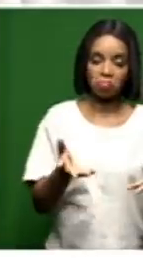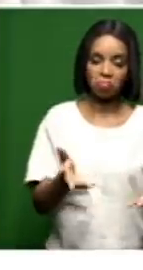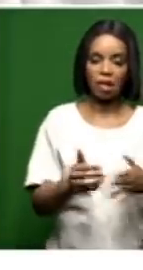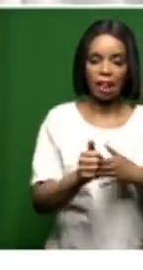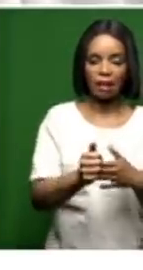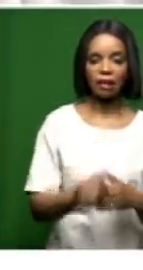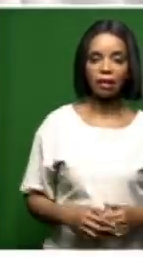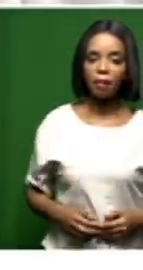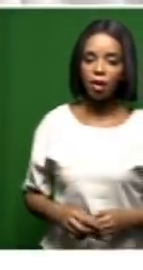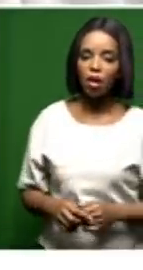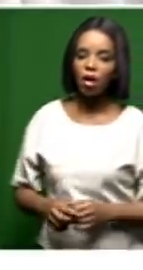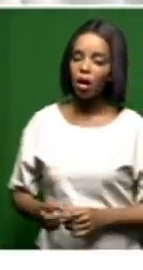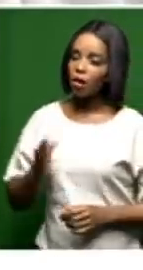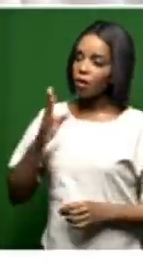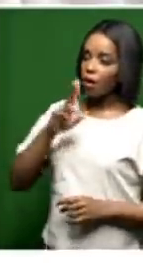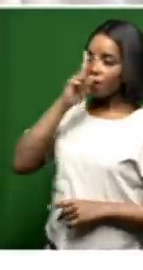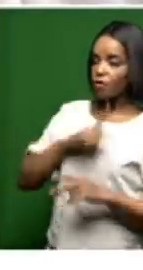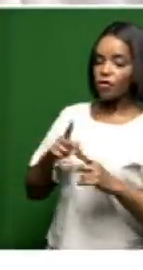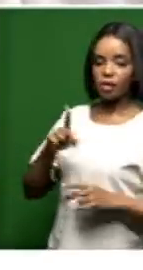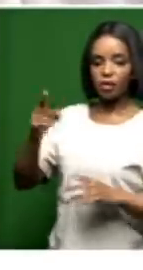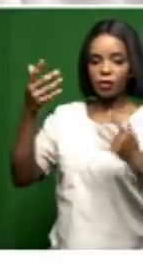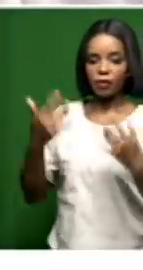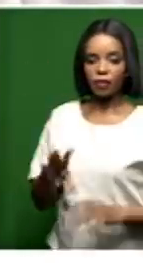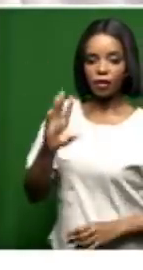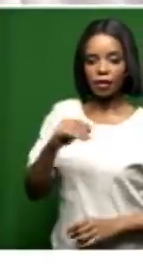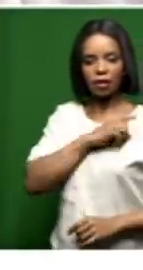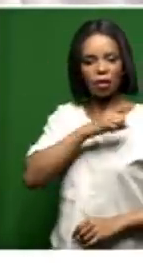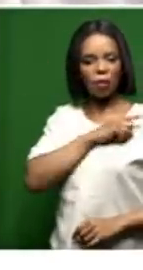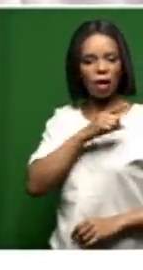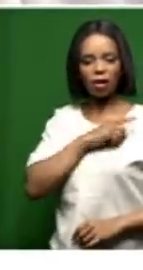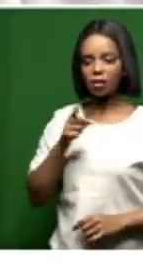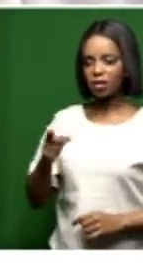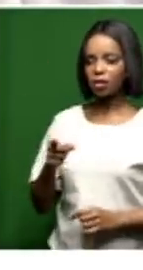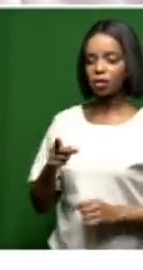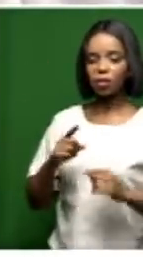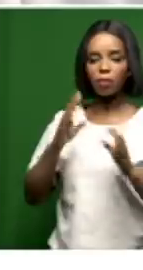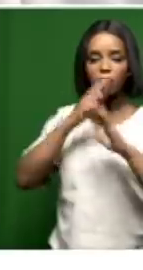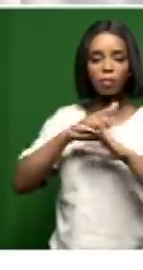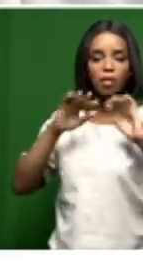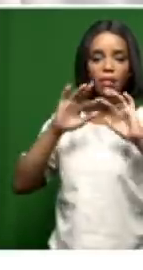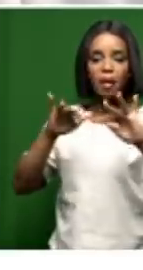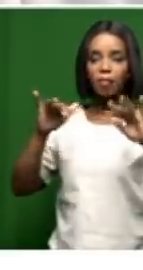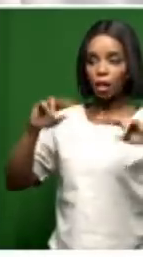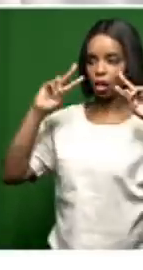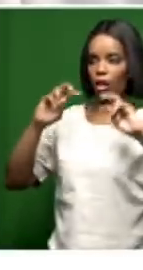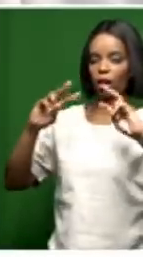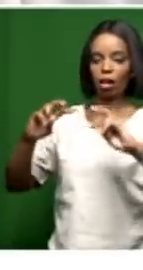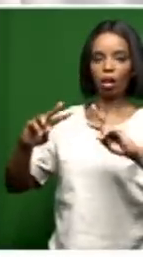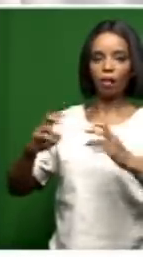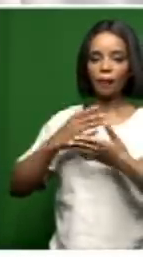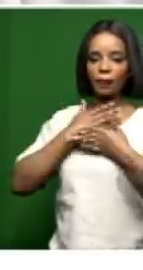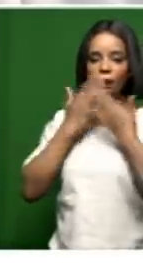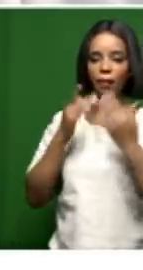ask, why has there been a lack of revulsion when this came to light? And when